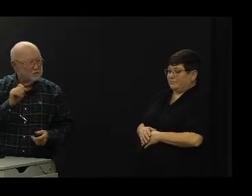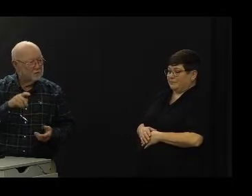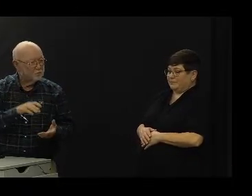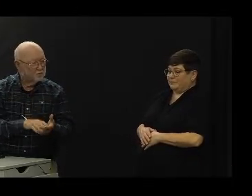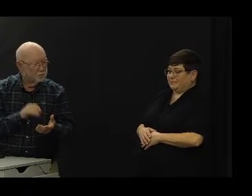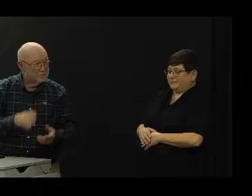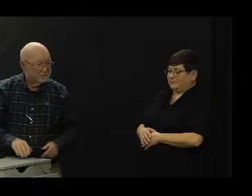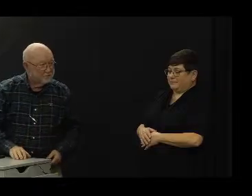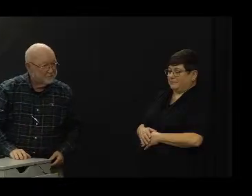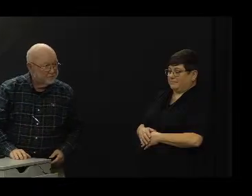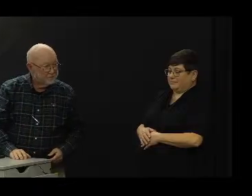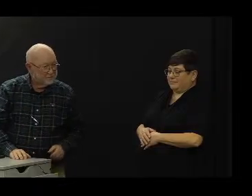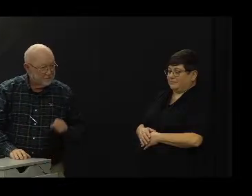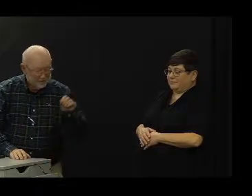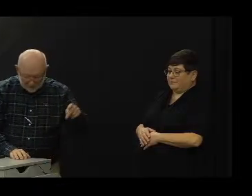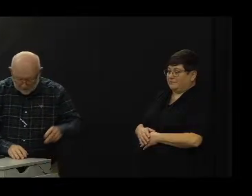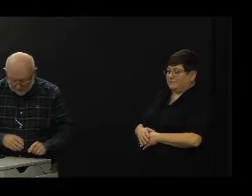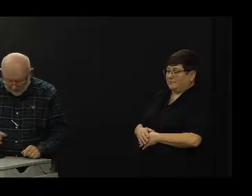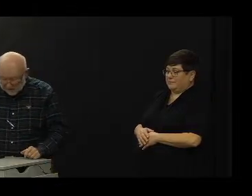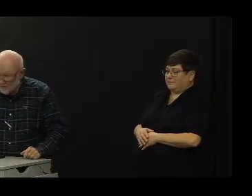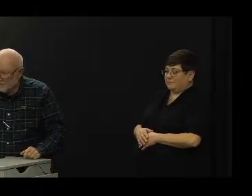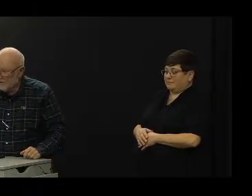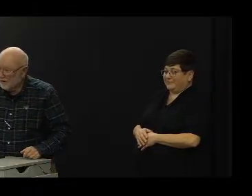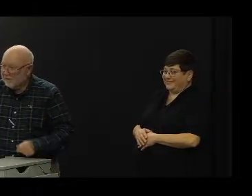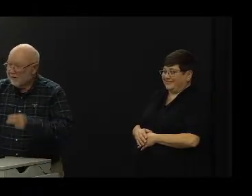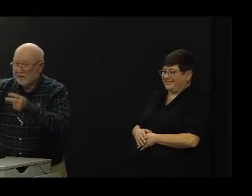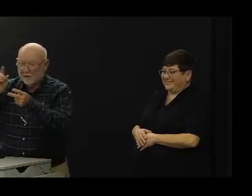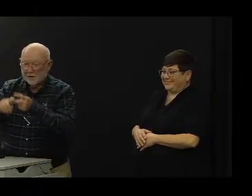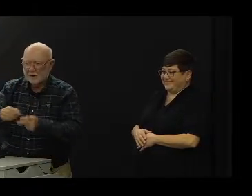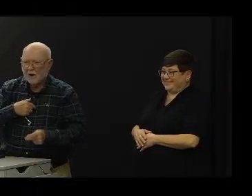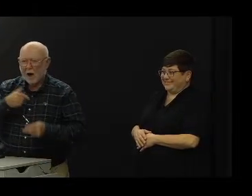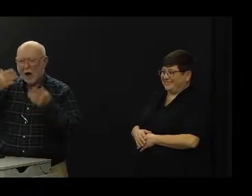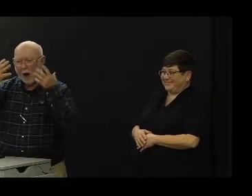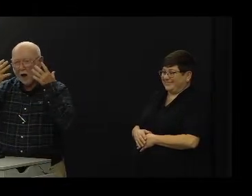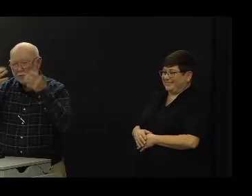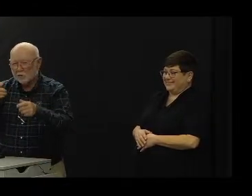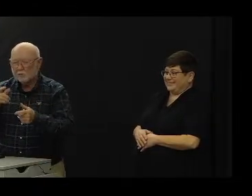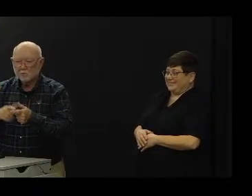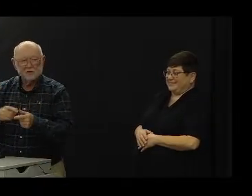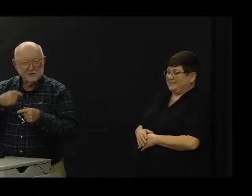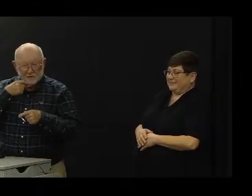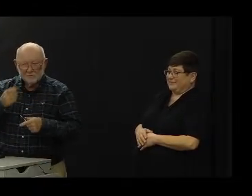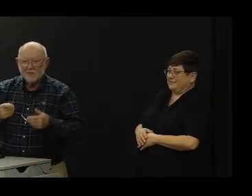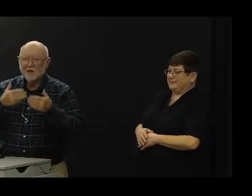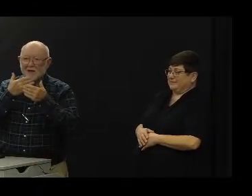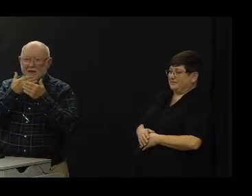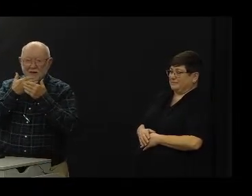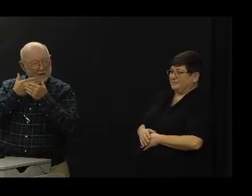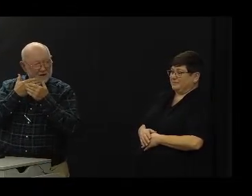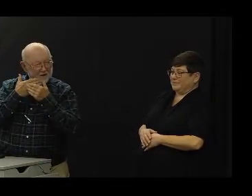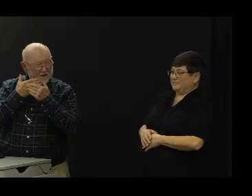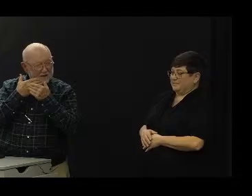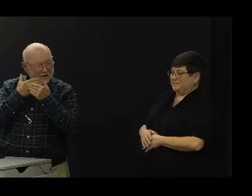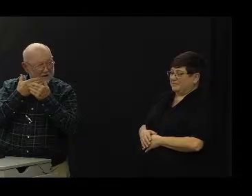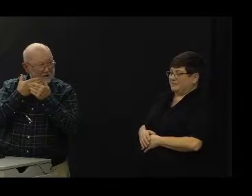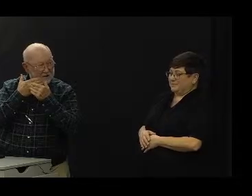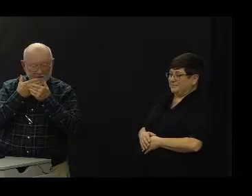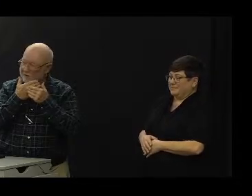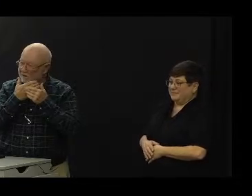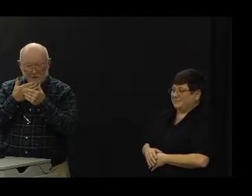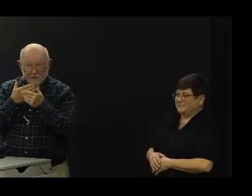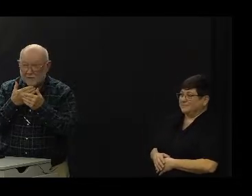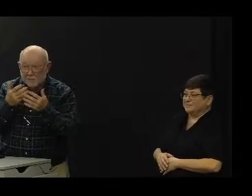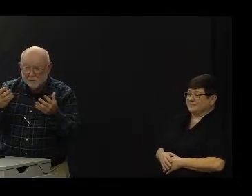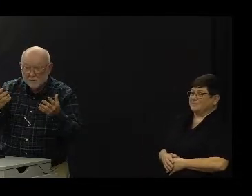the funds we get, we plan on donating to the KSD students here. Okay, and then secondly, I wanted to give,